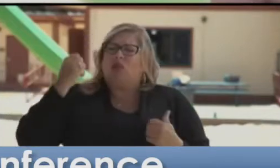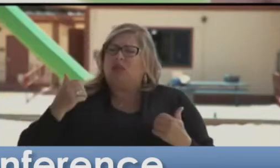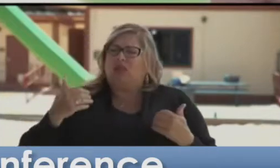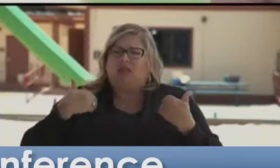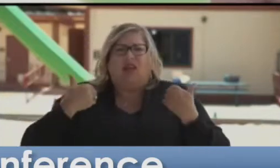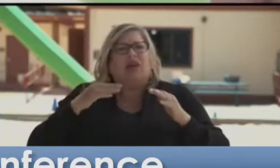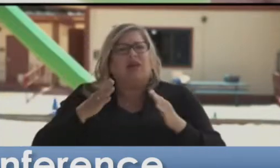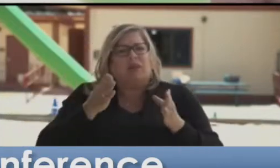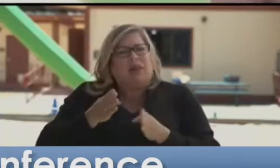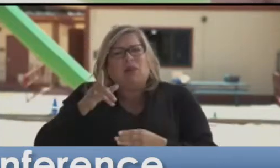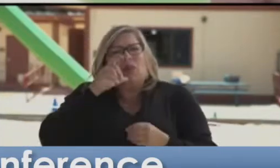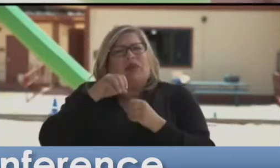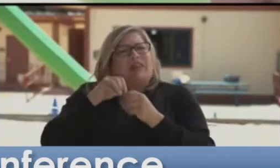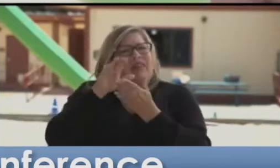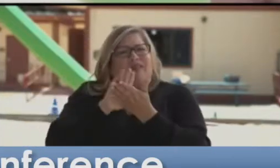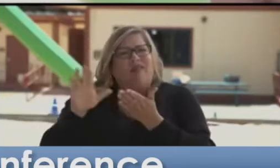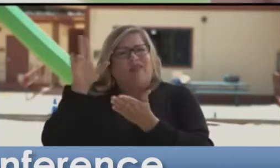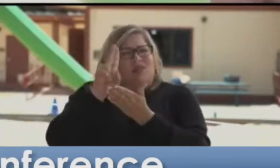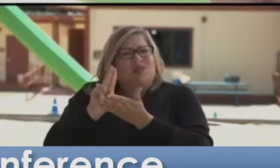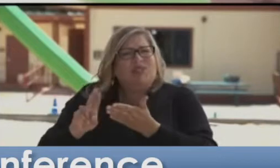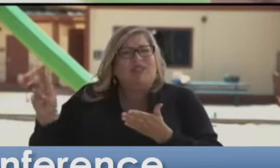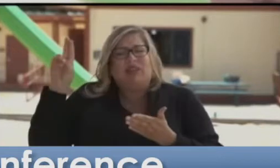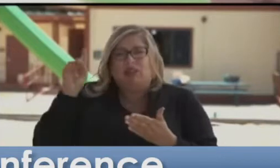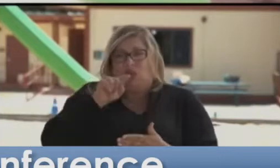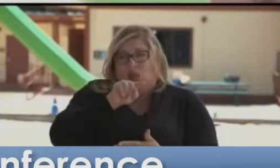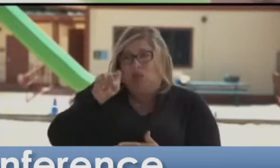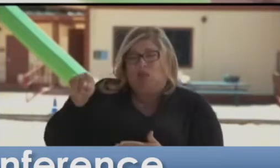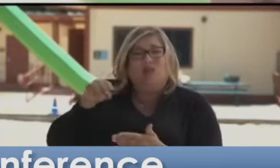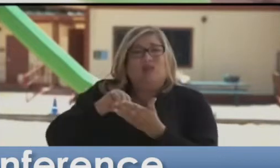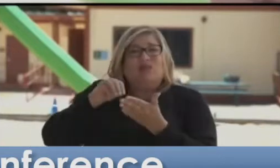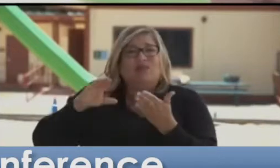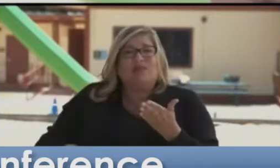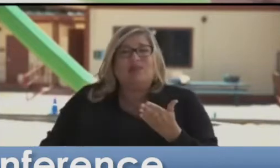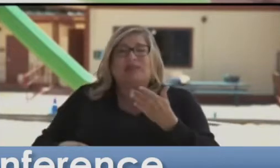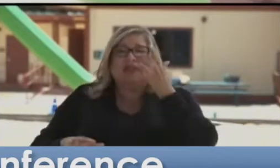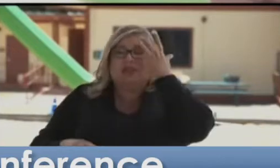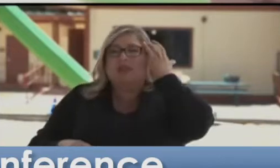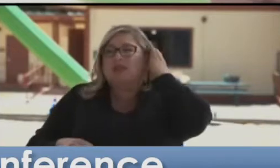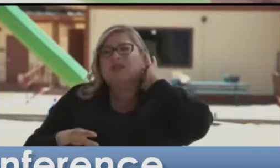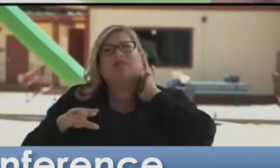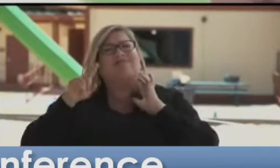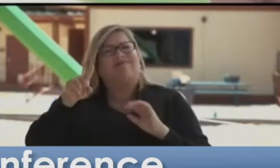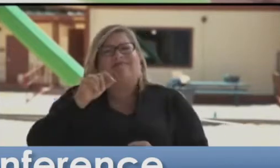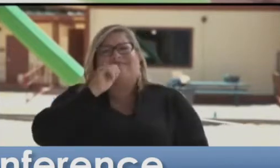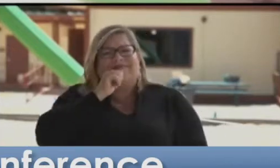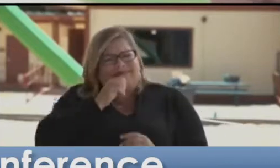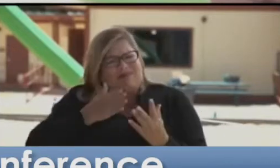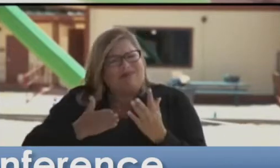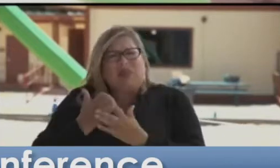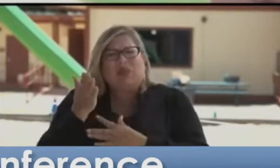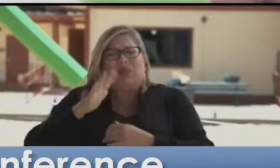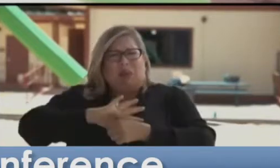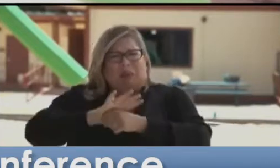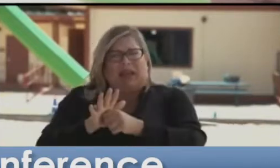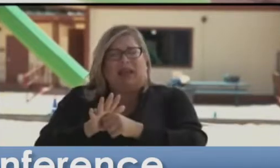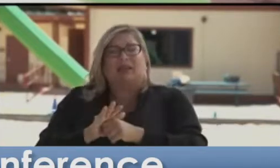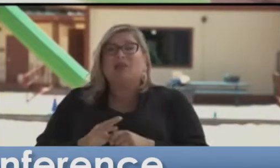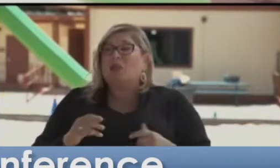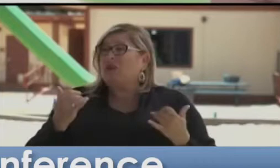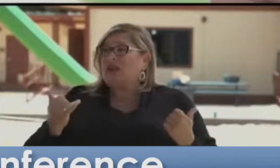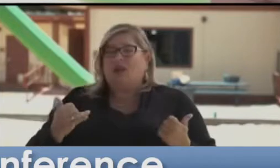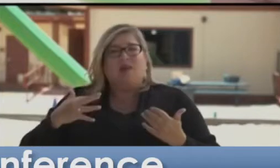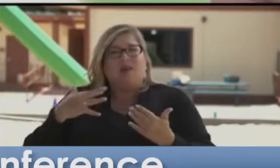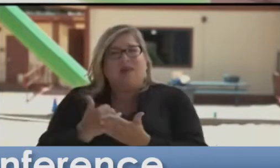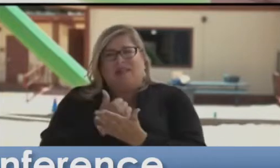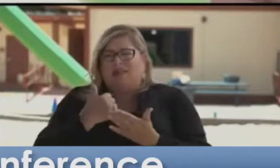universities, our community colleges, whose students and staff have suffered throughout the pandemic. Today's that opportunity